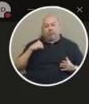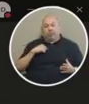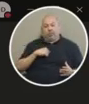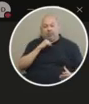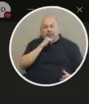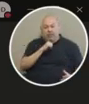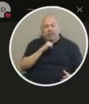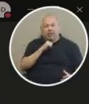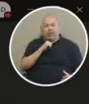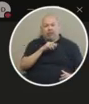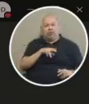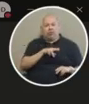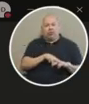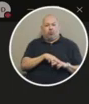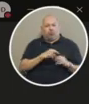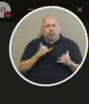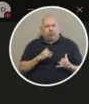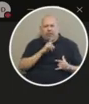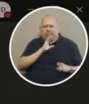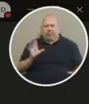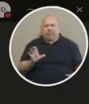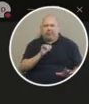are not at all at a normal right now.